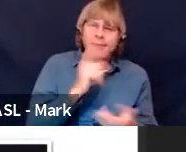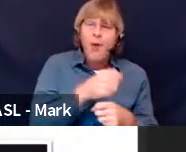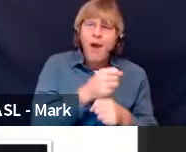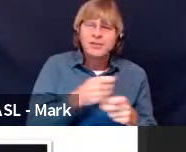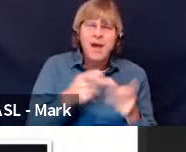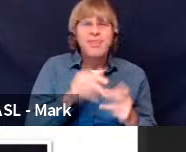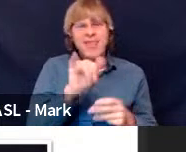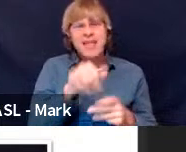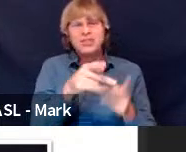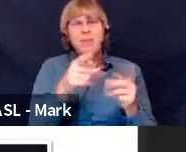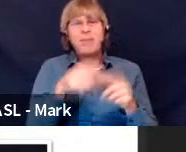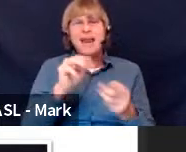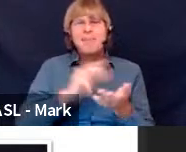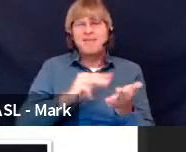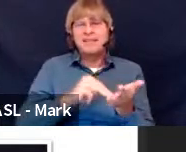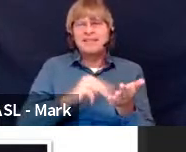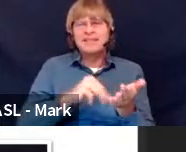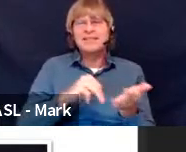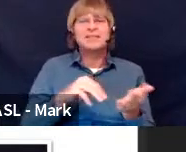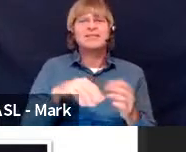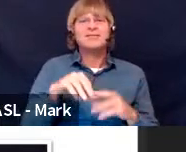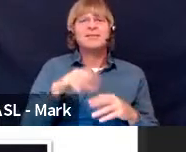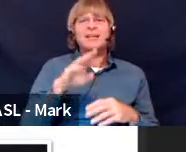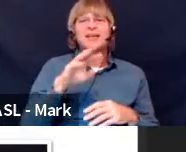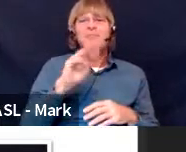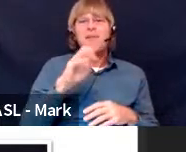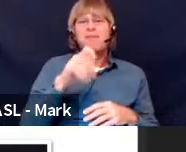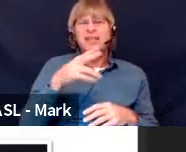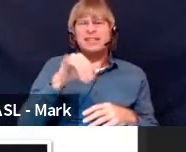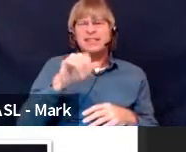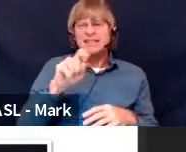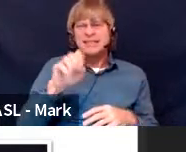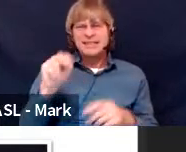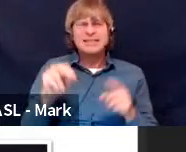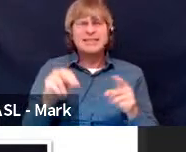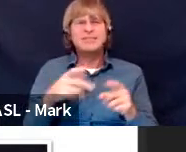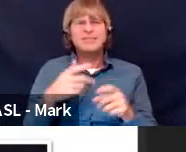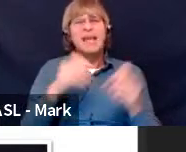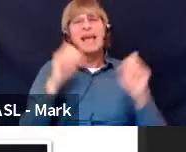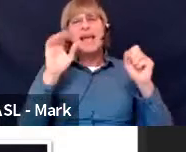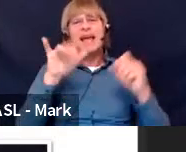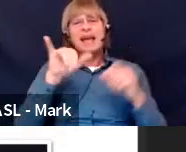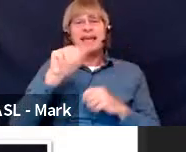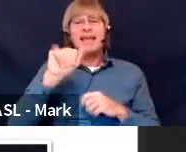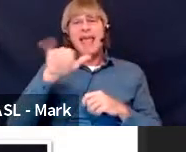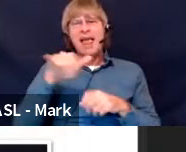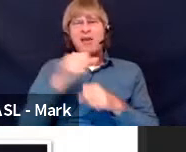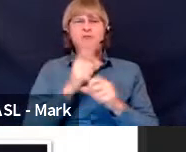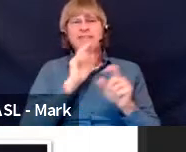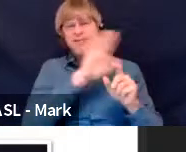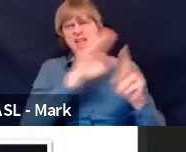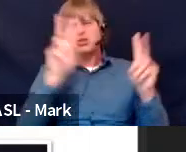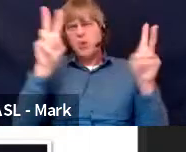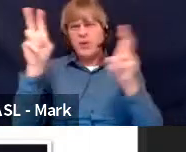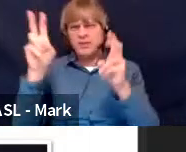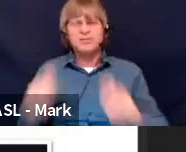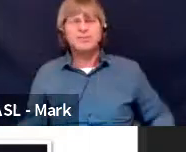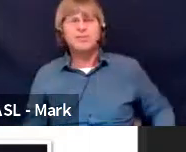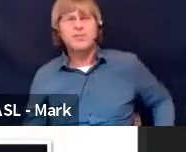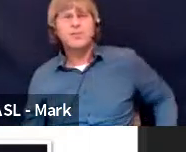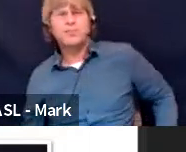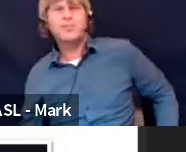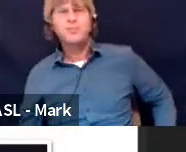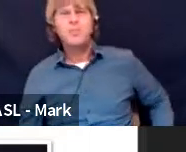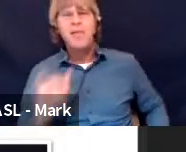a shop in Memphis, City and State. Yay coffee, that's their slogan. But also this